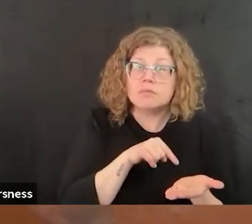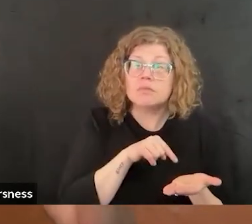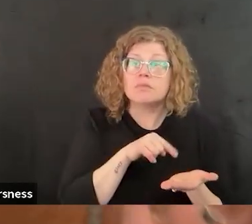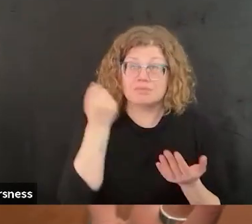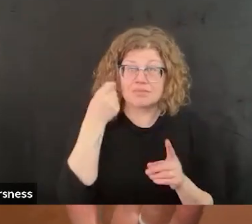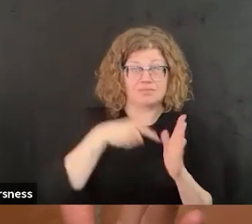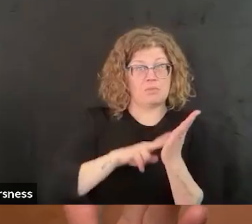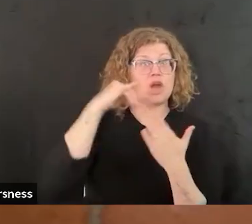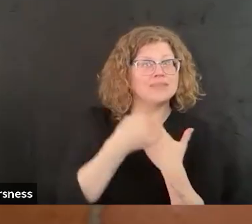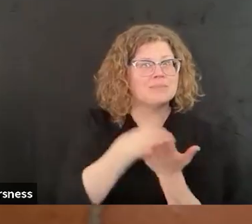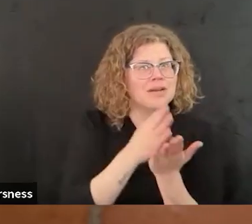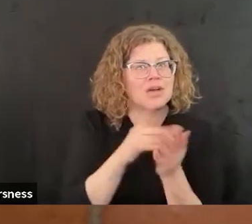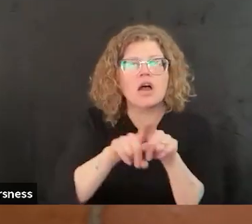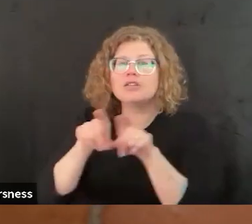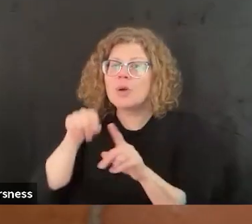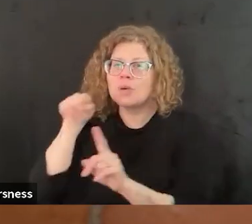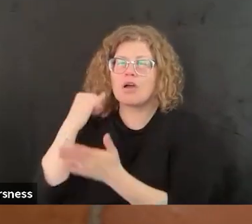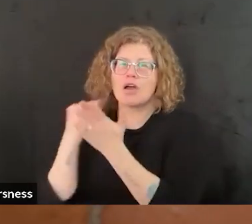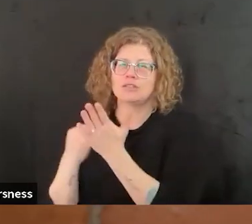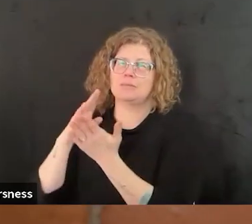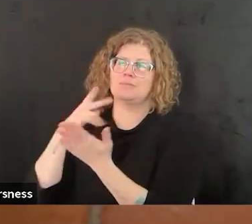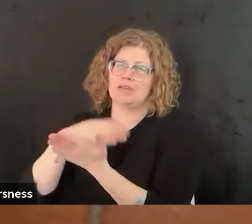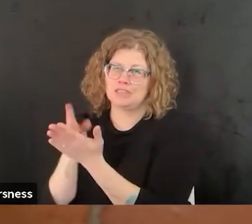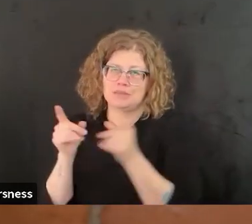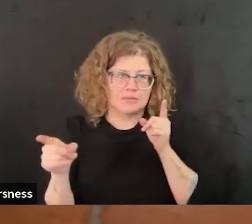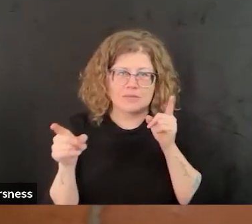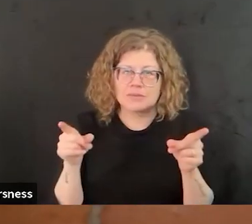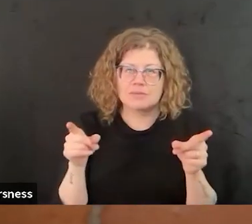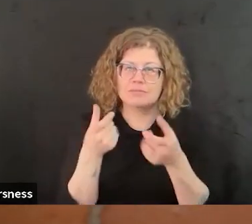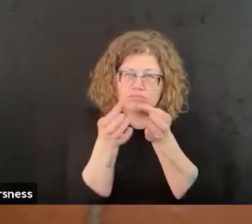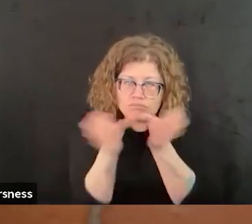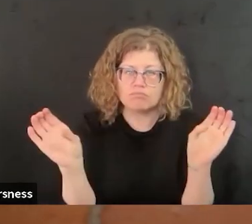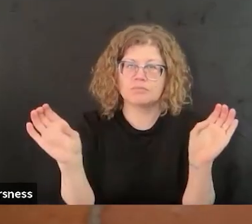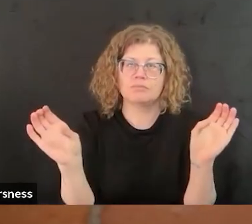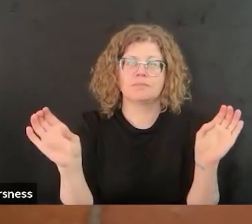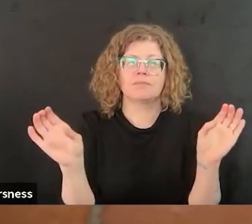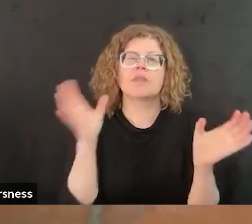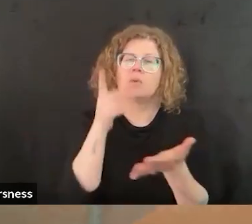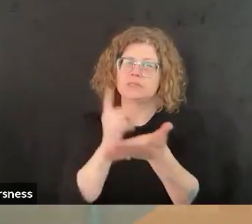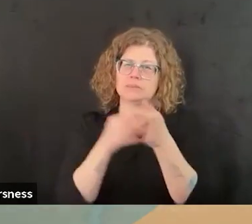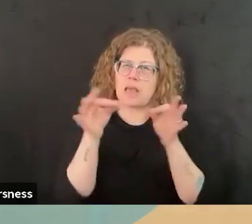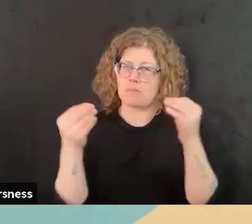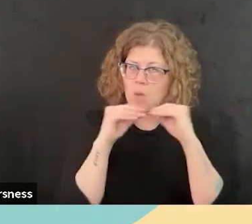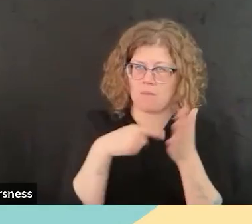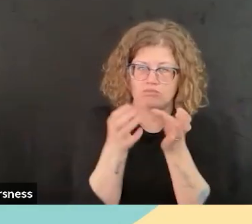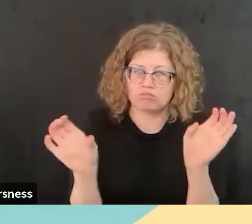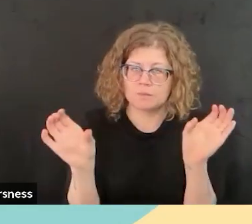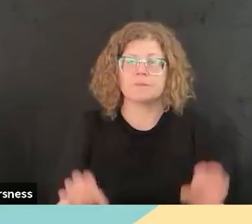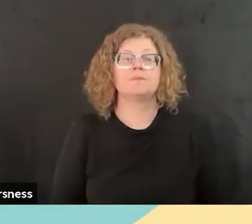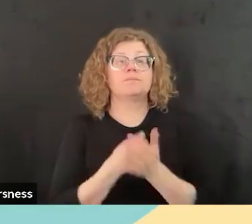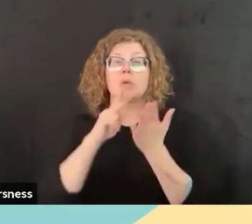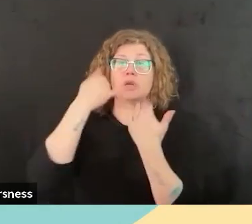difference between your project budget and your artist budget. So I'm going to use those terms a lot. Let's take a moment to look at what I mean by that. So